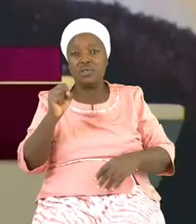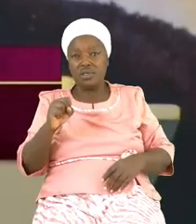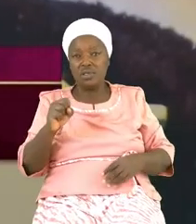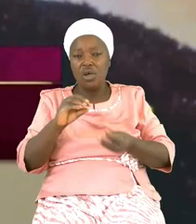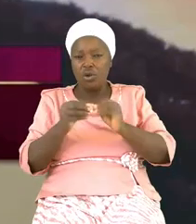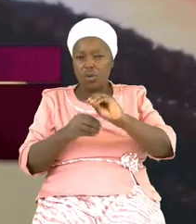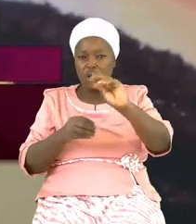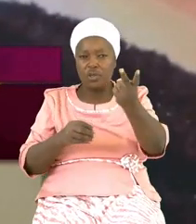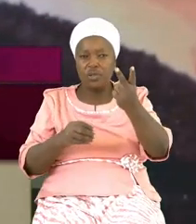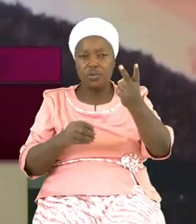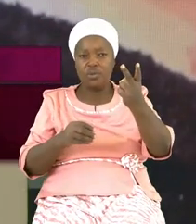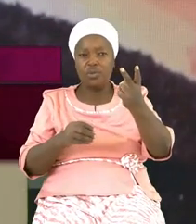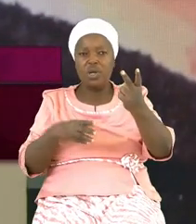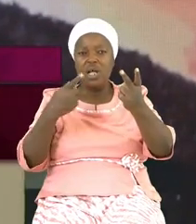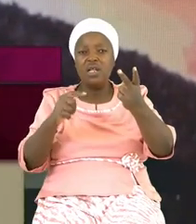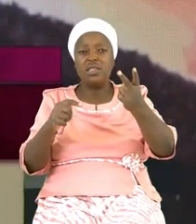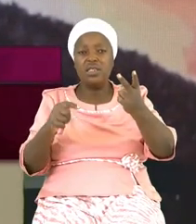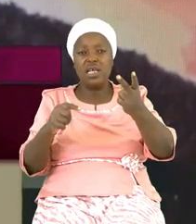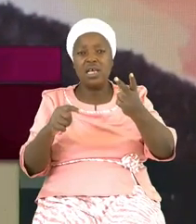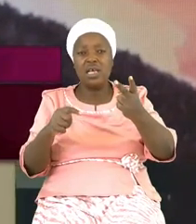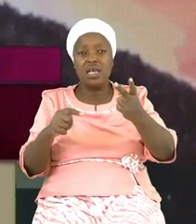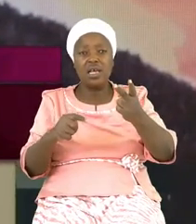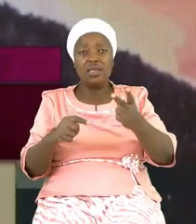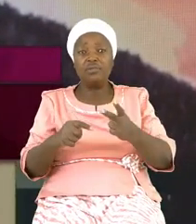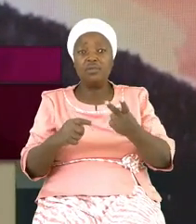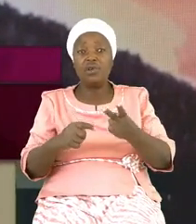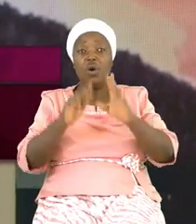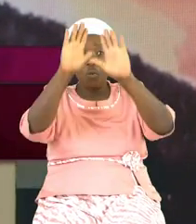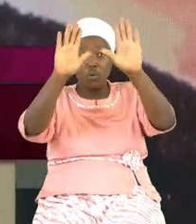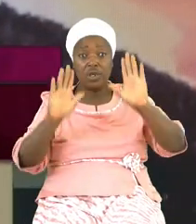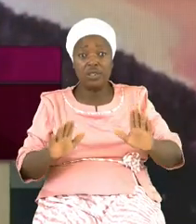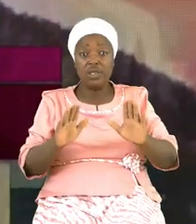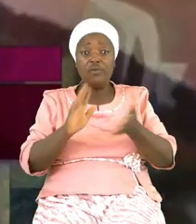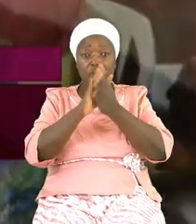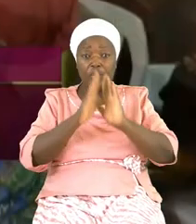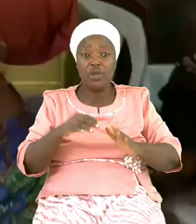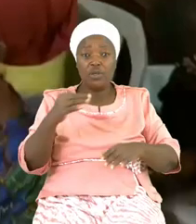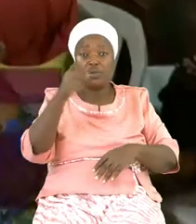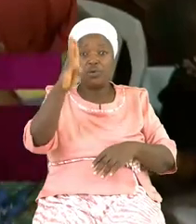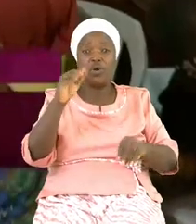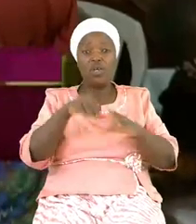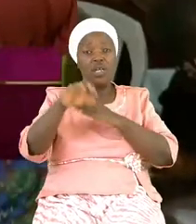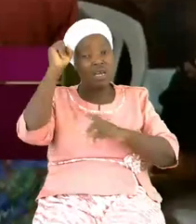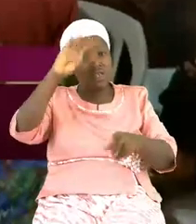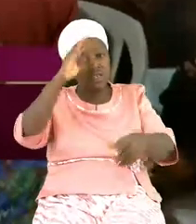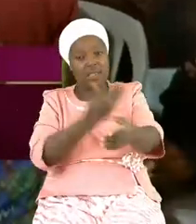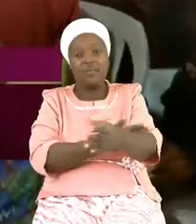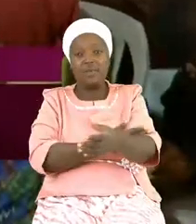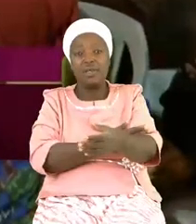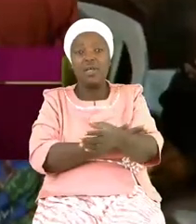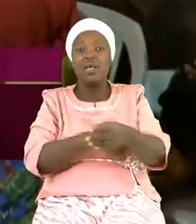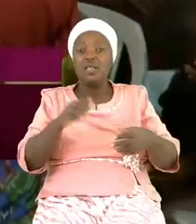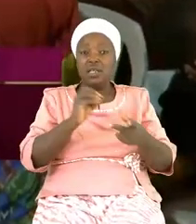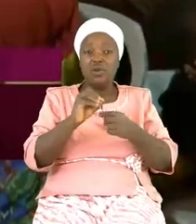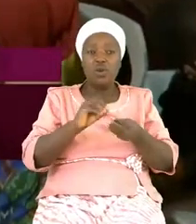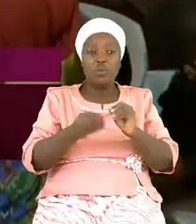the supreme peace of God in the sanctified. Number three, the submissive